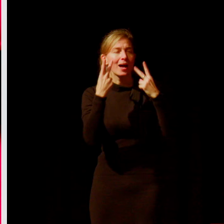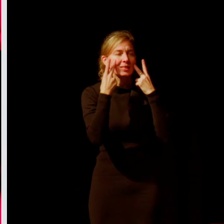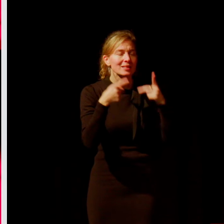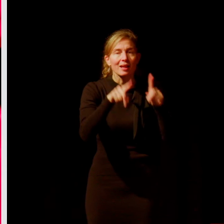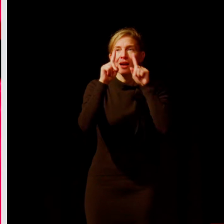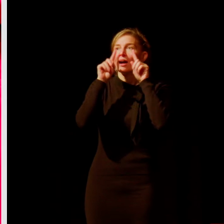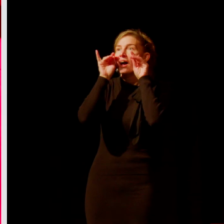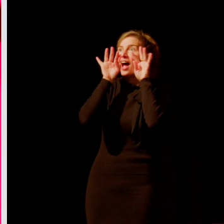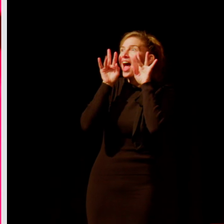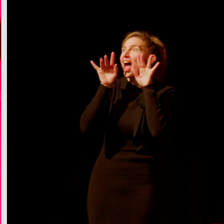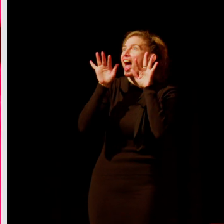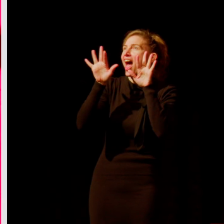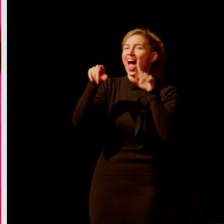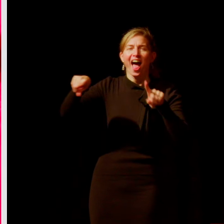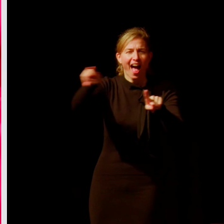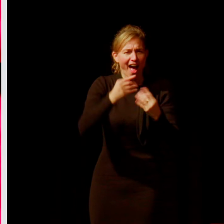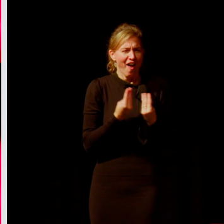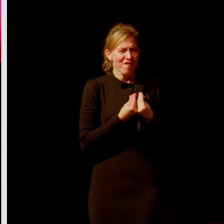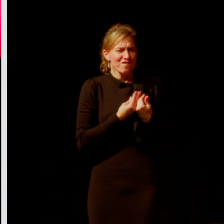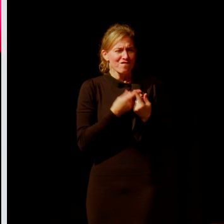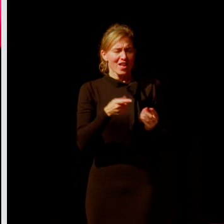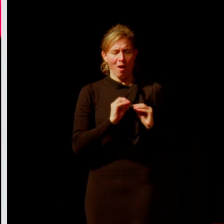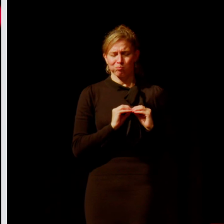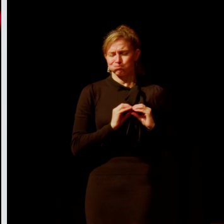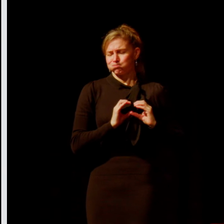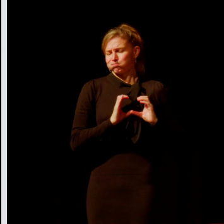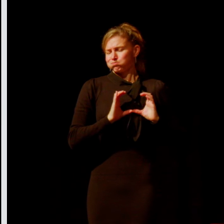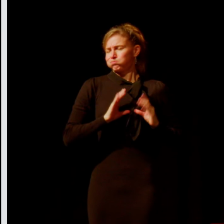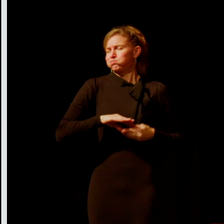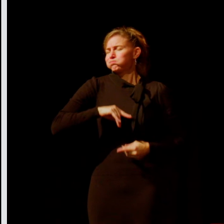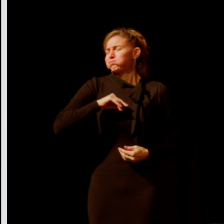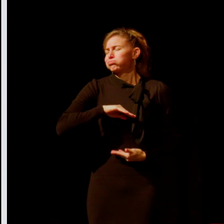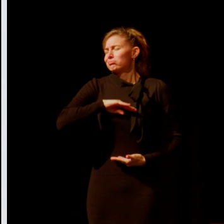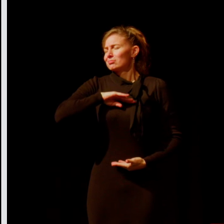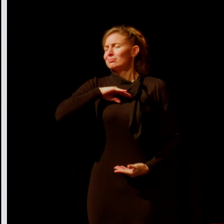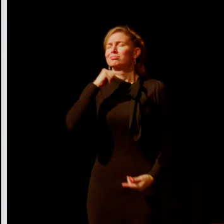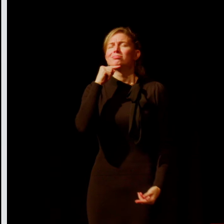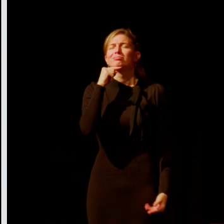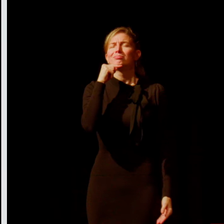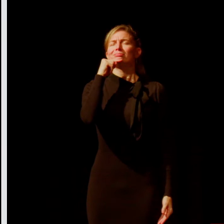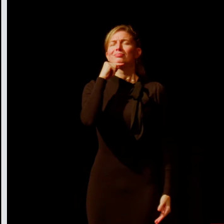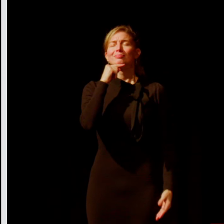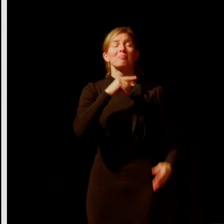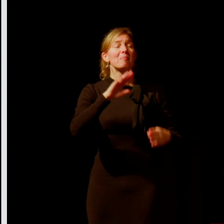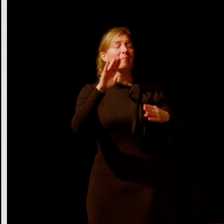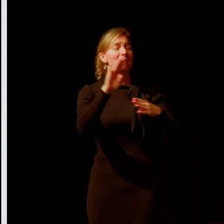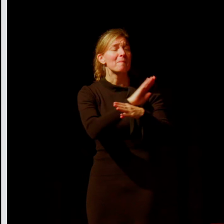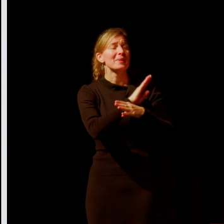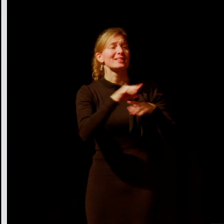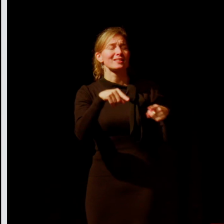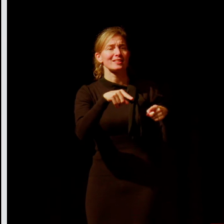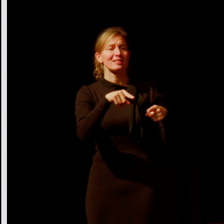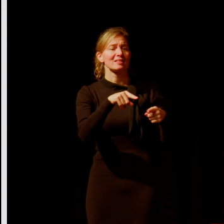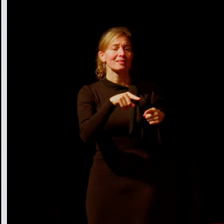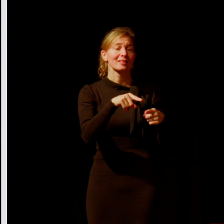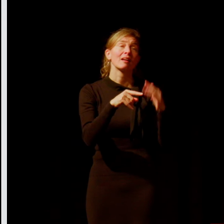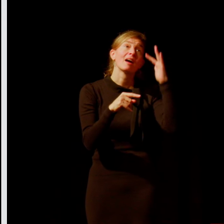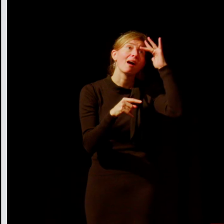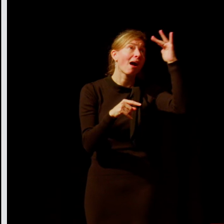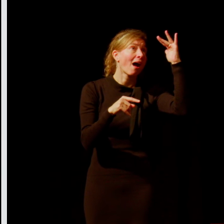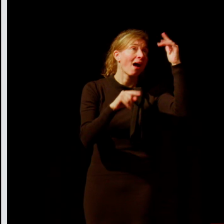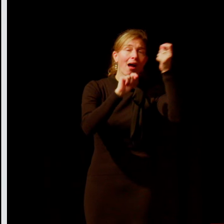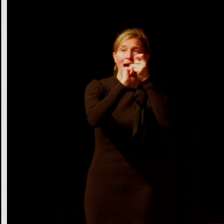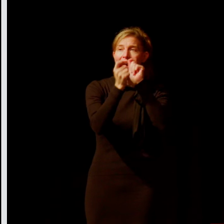eyes, feel the pride in her heart as her business becomes reality. And